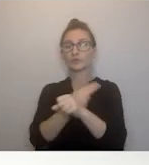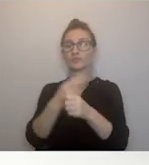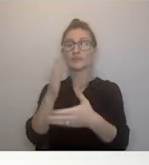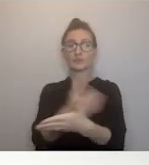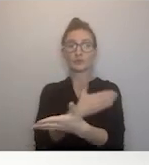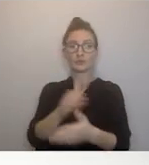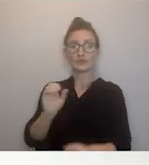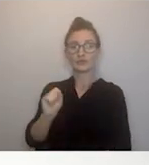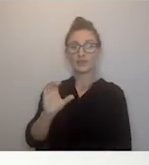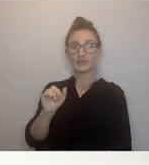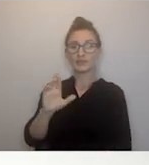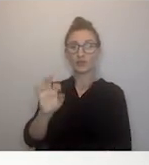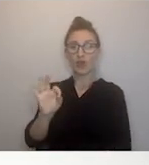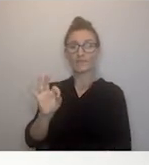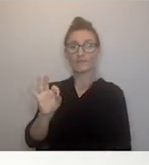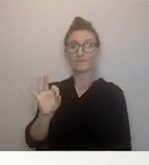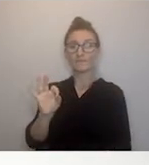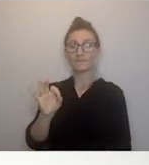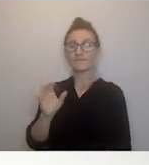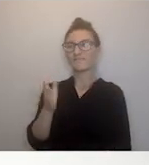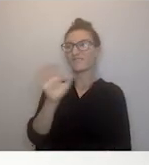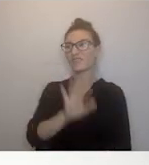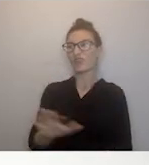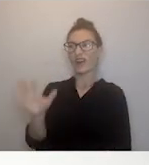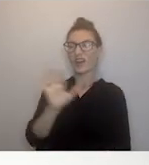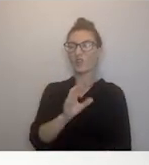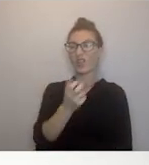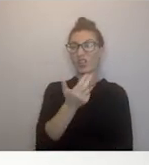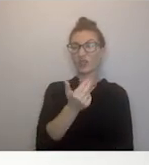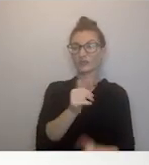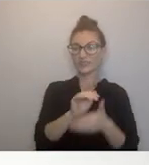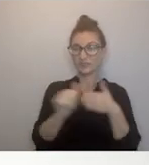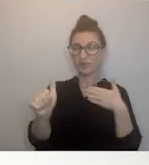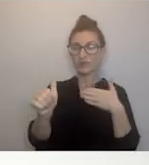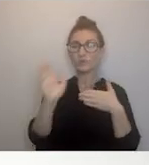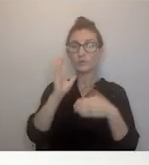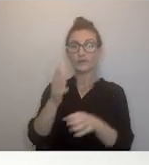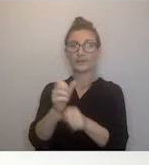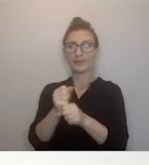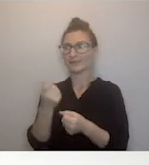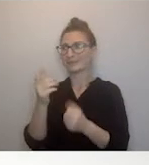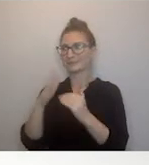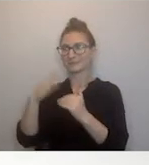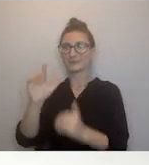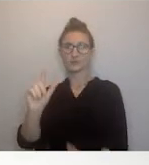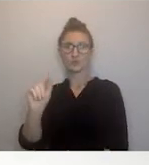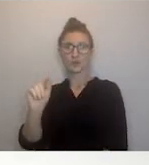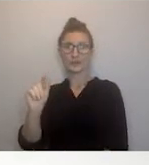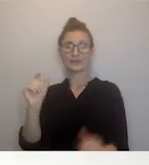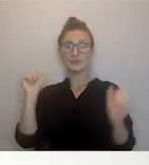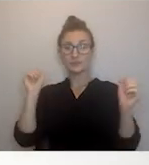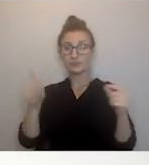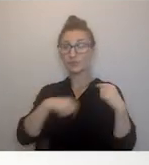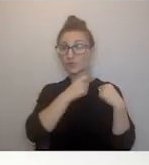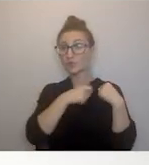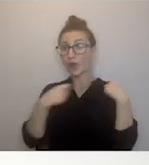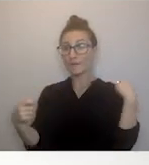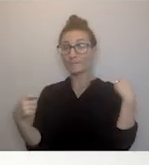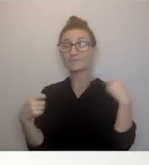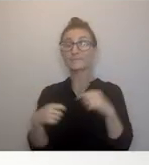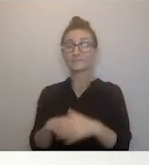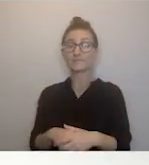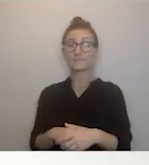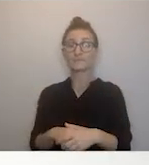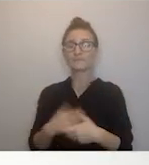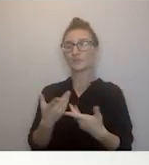to also use music scarves, if you've ever seen them, for like $12.99 on Amazon. You get a box of about 26 scarves, I think, in various colors. It's just fun